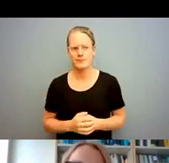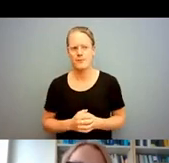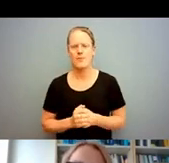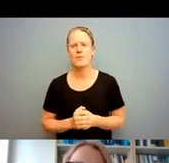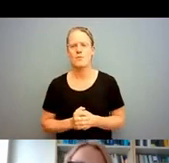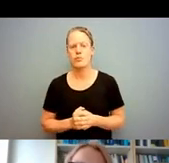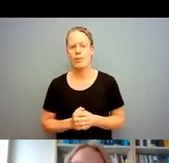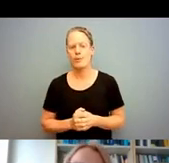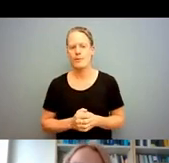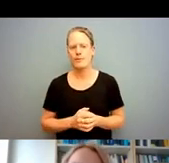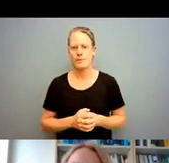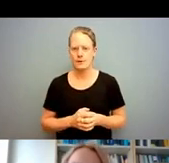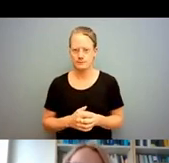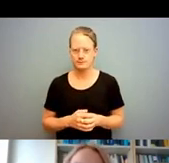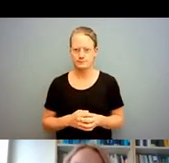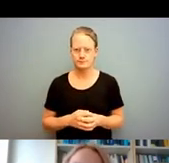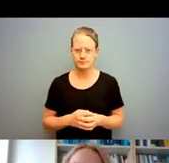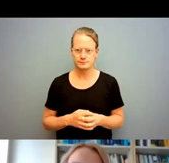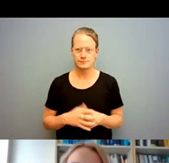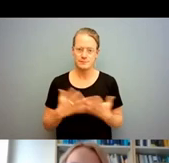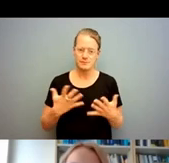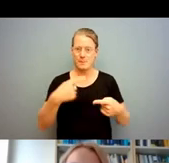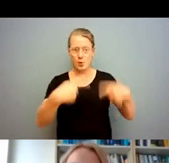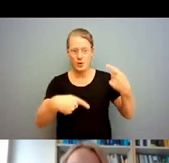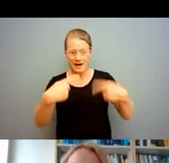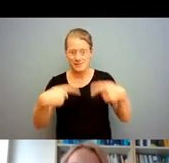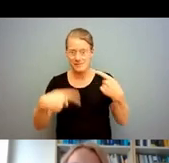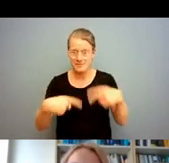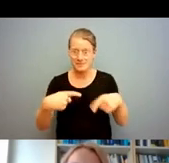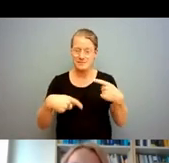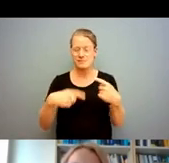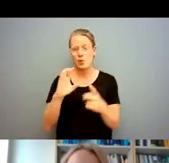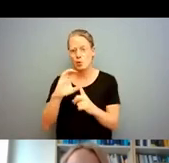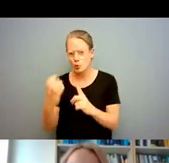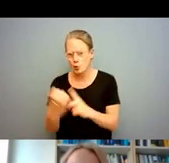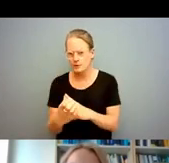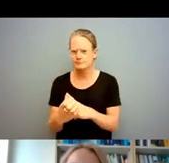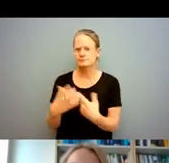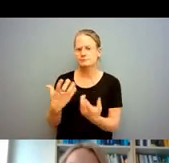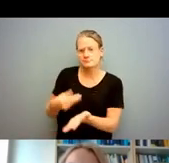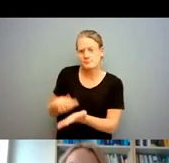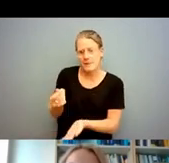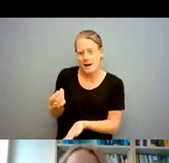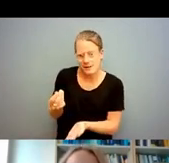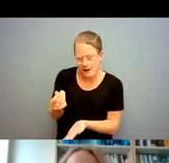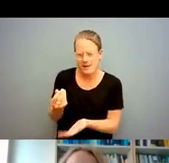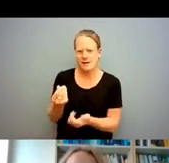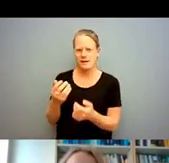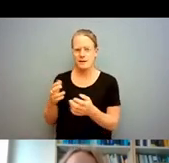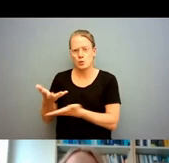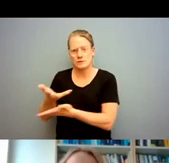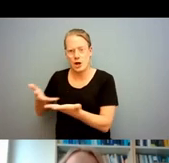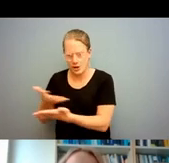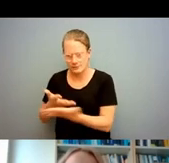and political, economic, social and cultural rights. Article 2 of the Declaration provides that